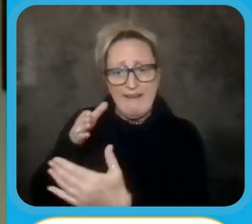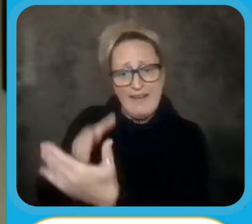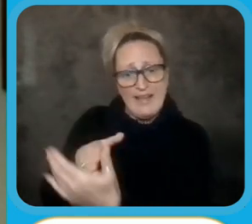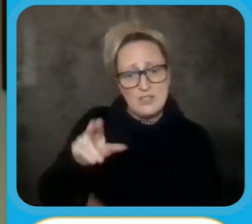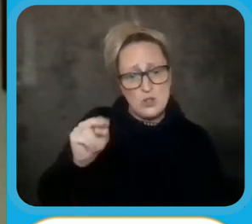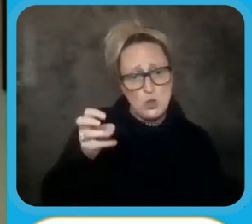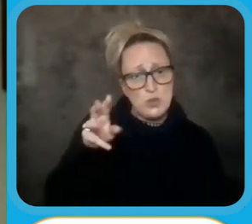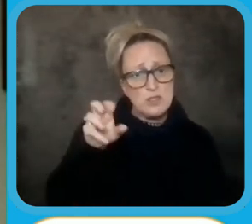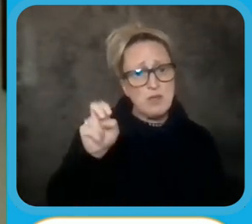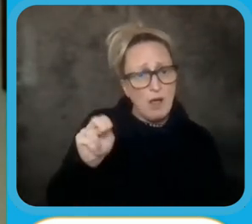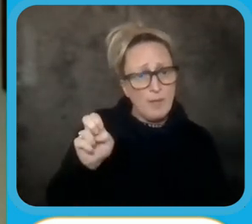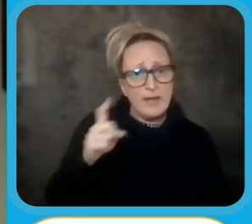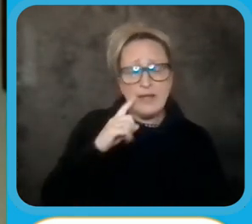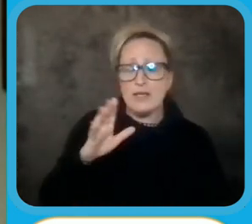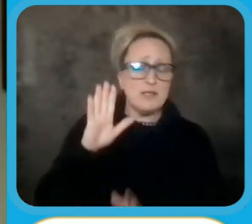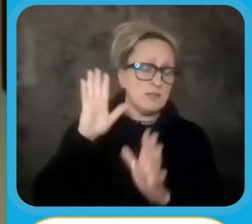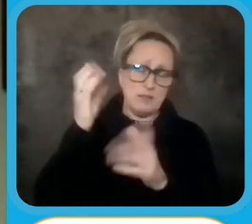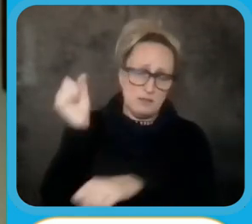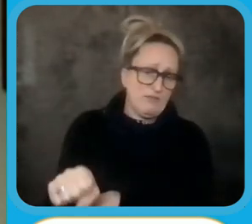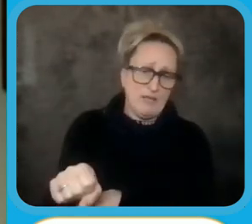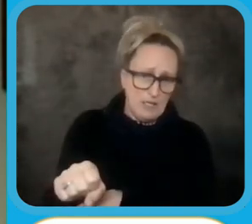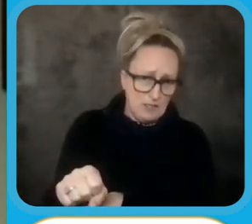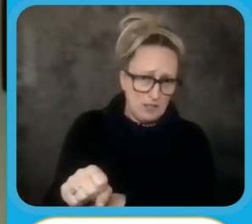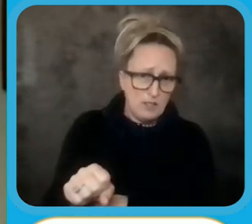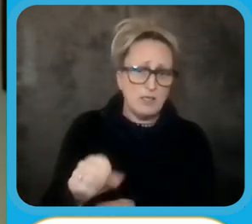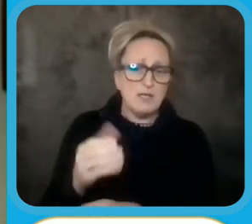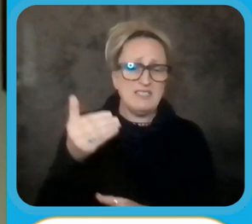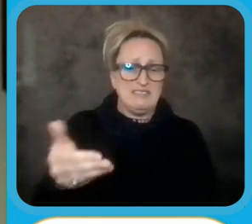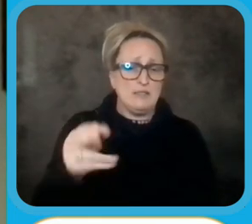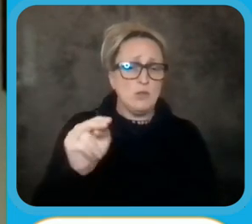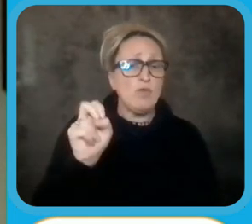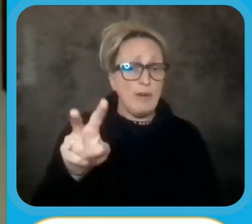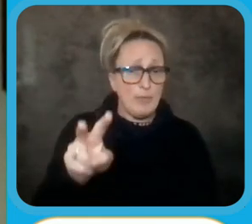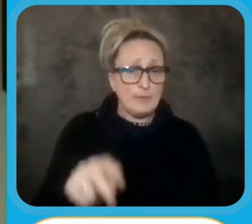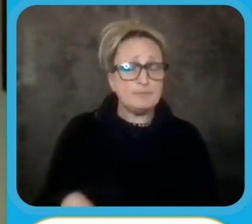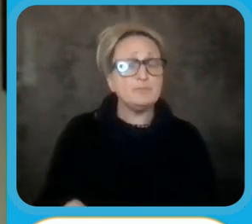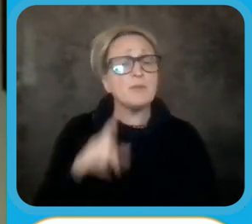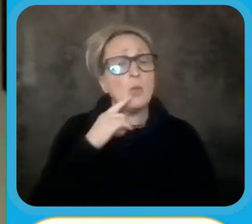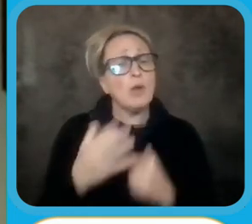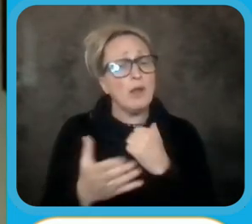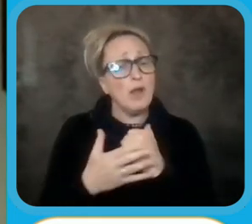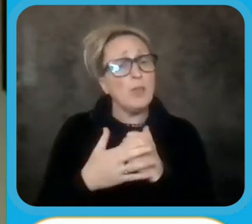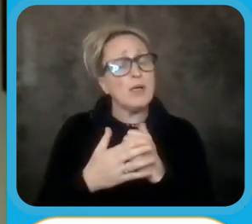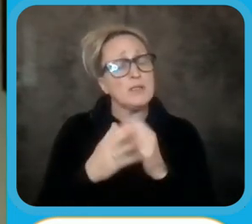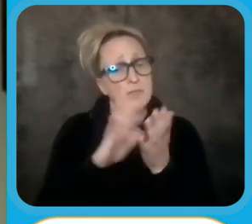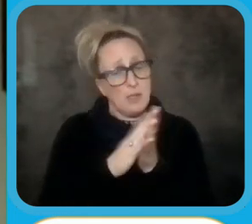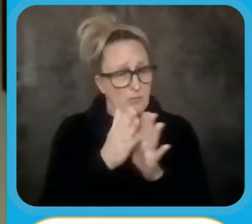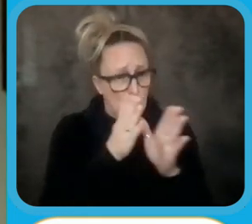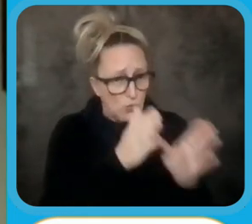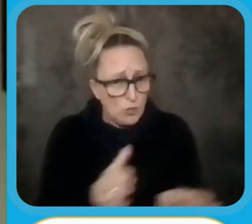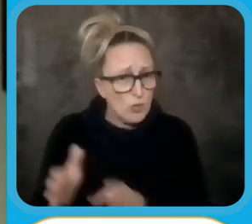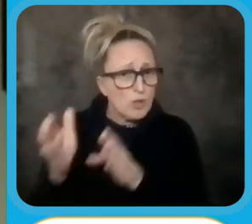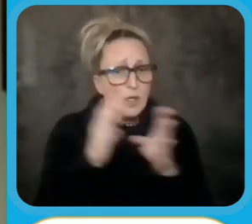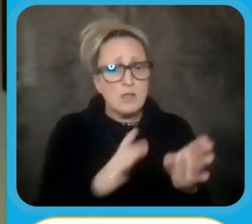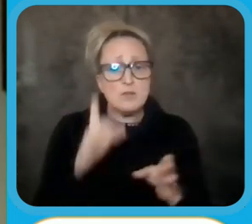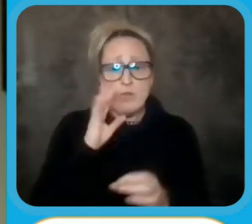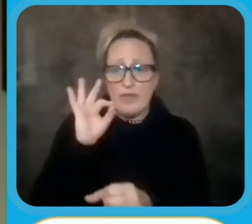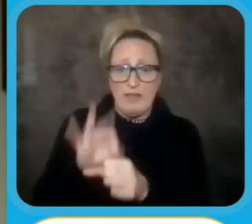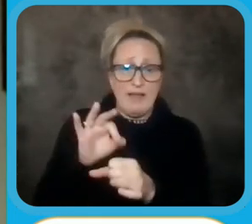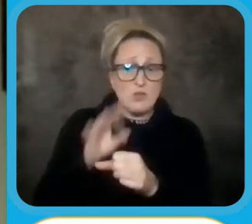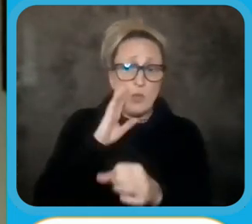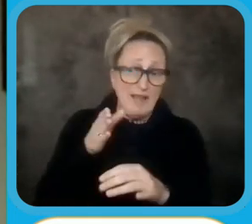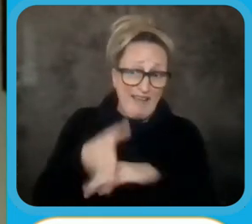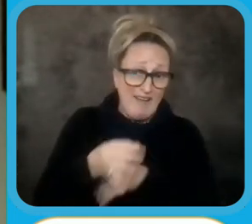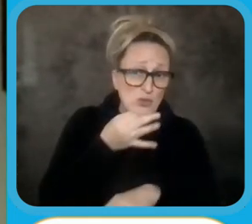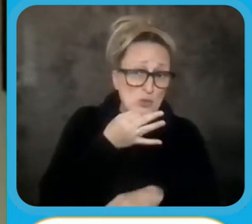Newsom is soundly defeated in November. It will help us get organized for the election that will follow